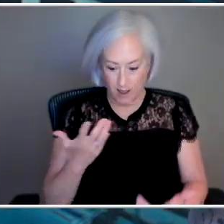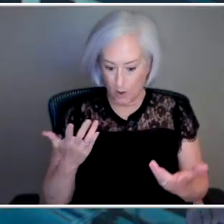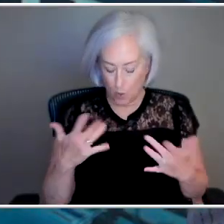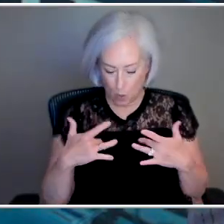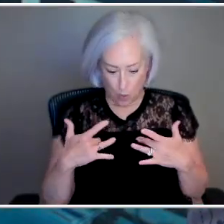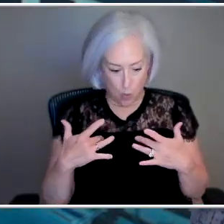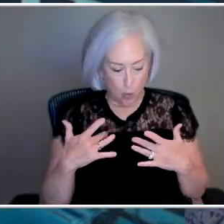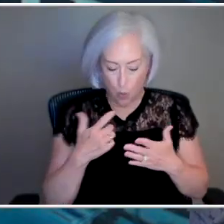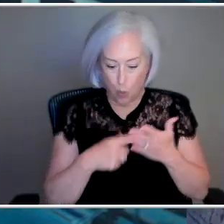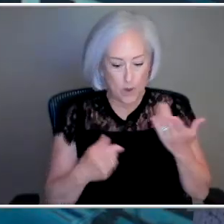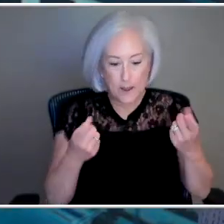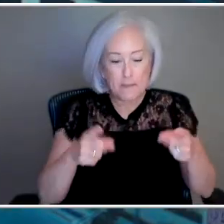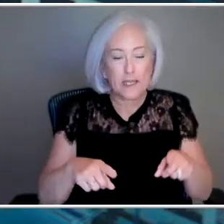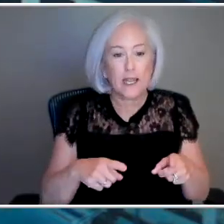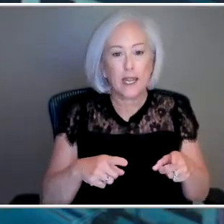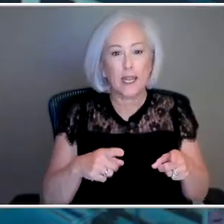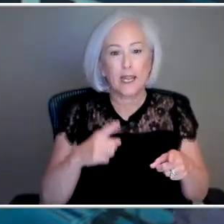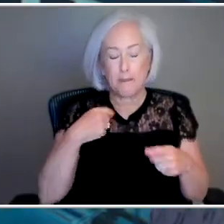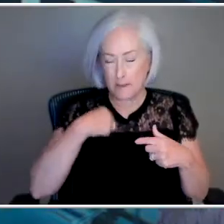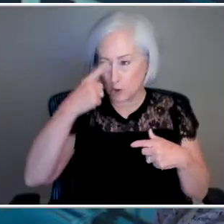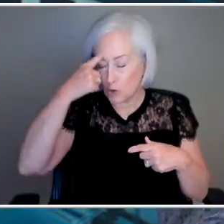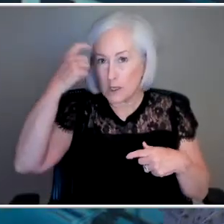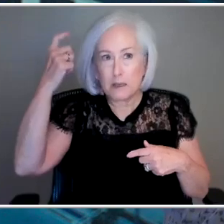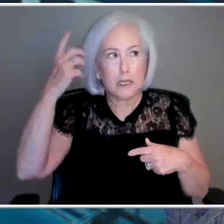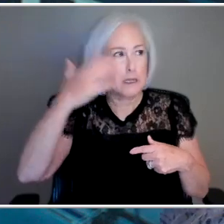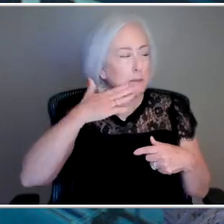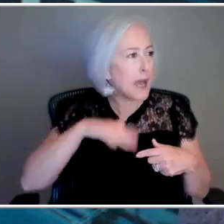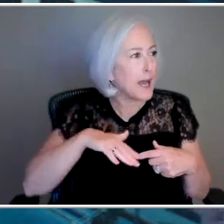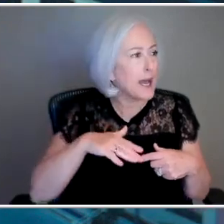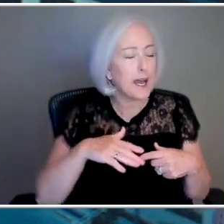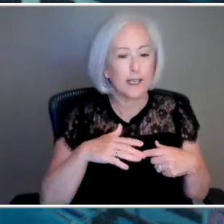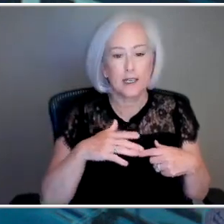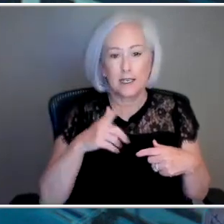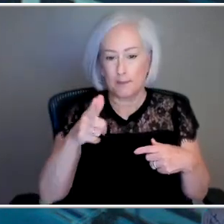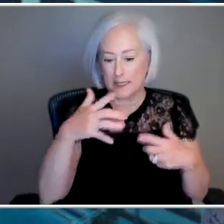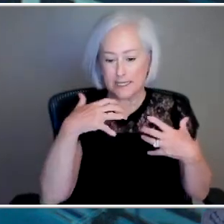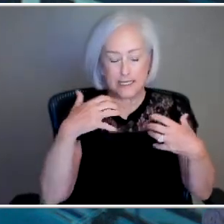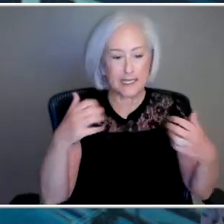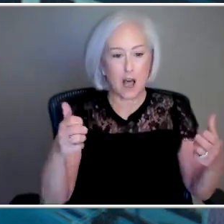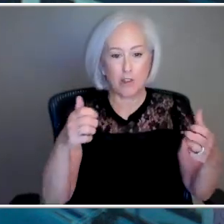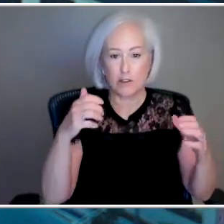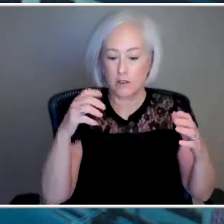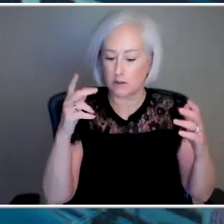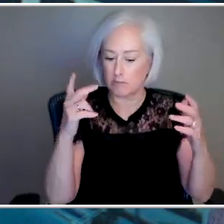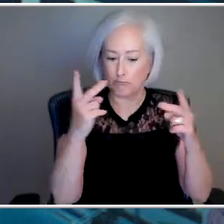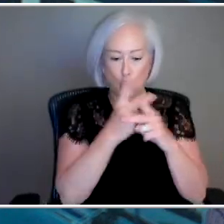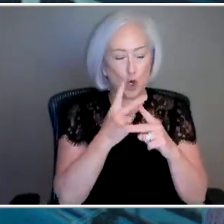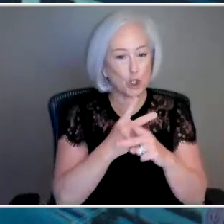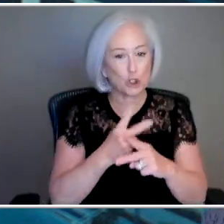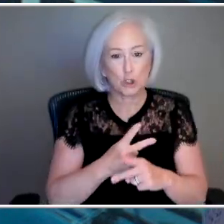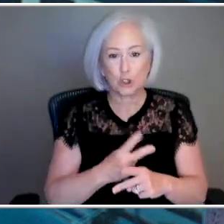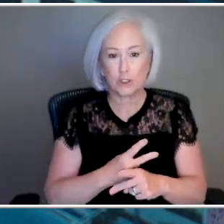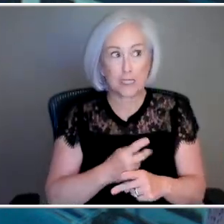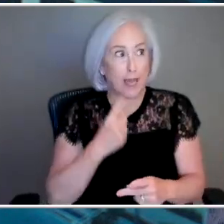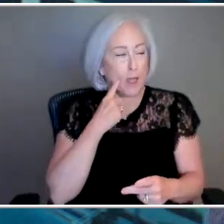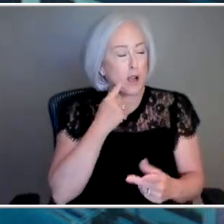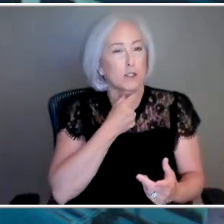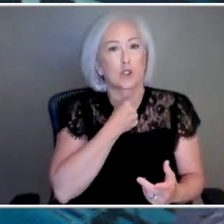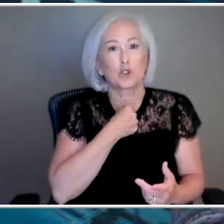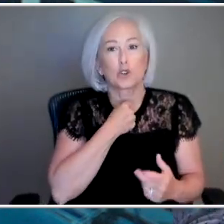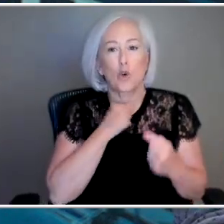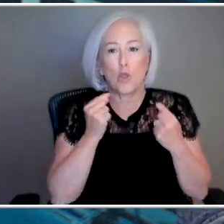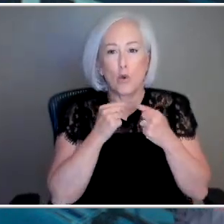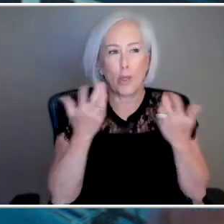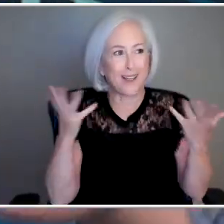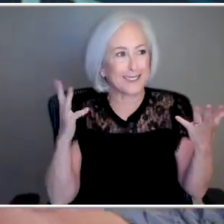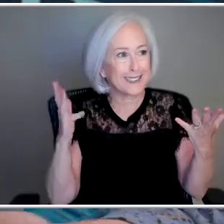a dream? Like, what is going on? Because his health was just, you know, it was just a sore throat when you don't think that you could go from